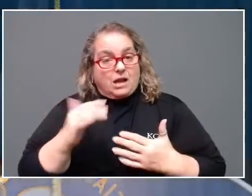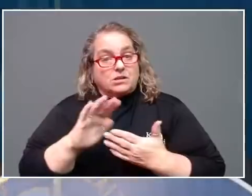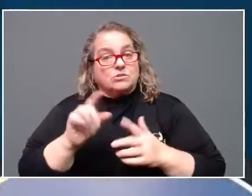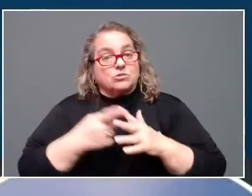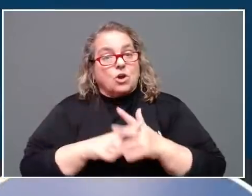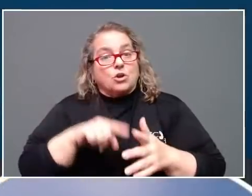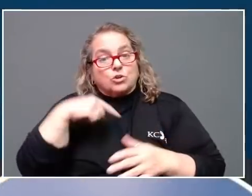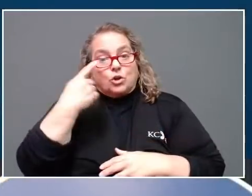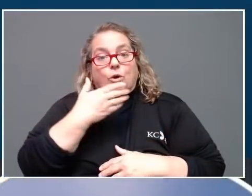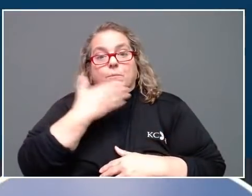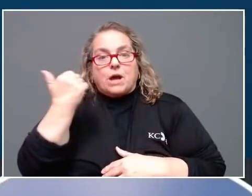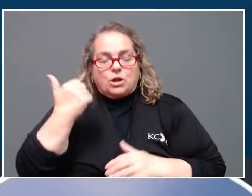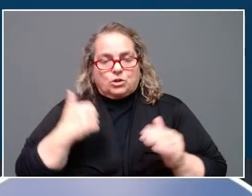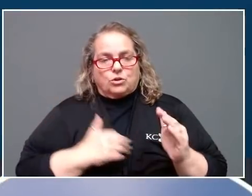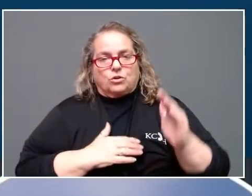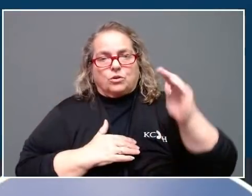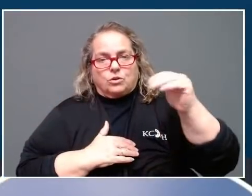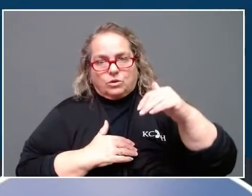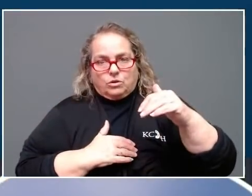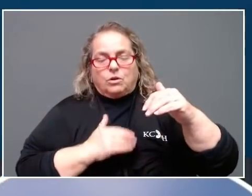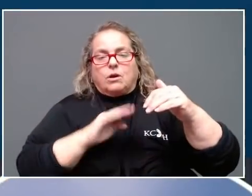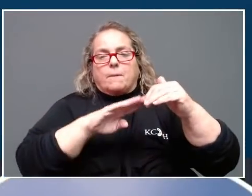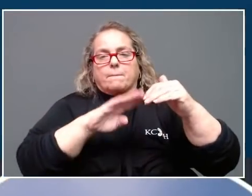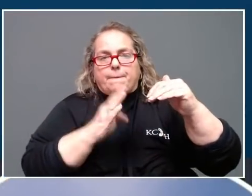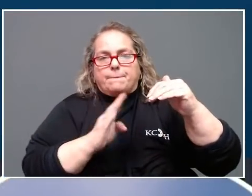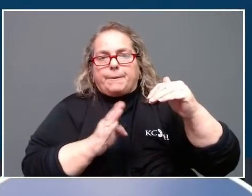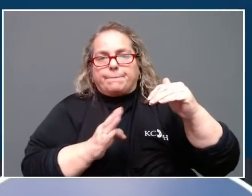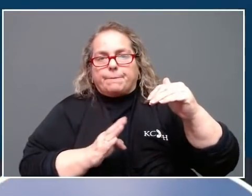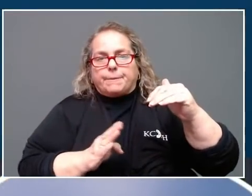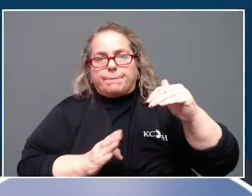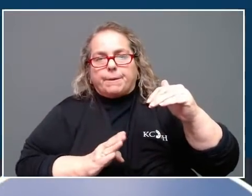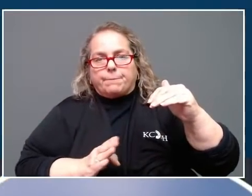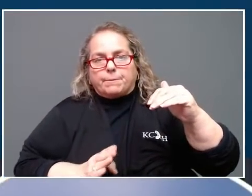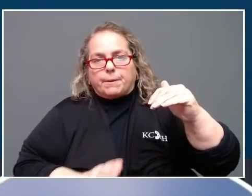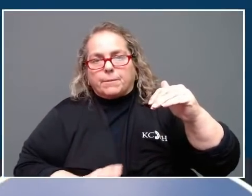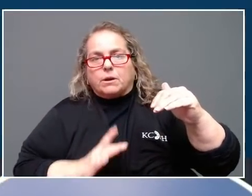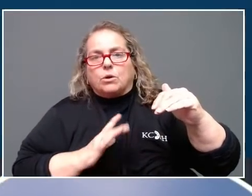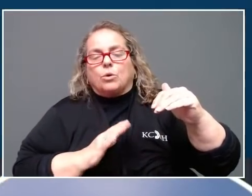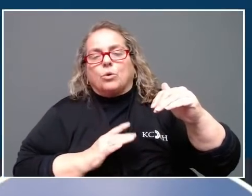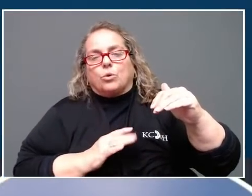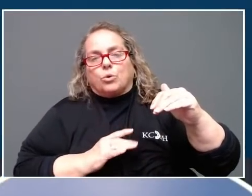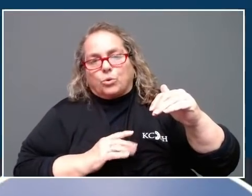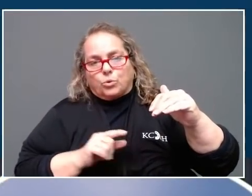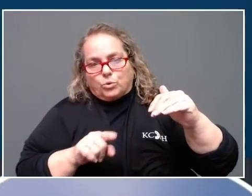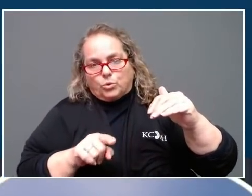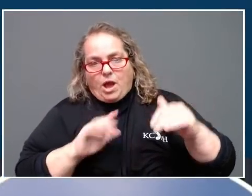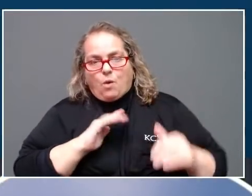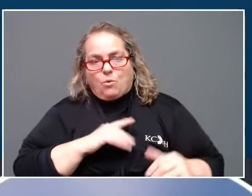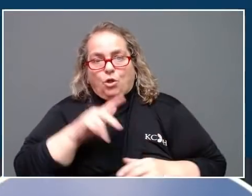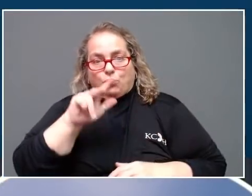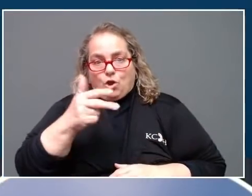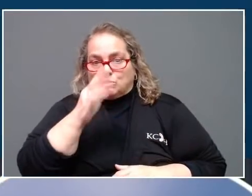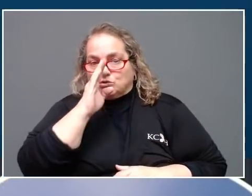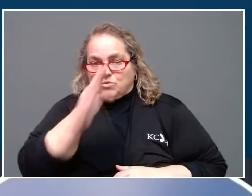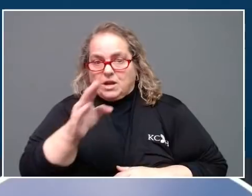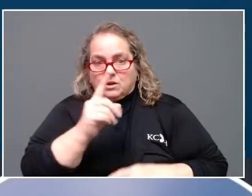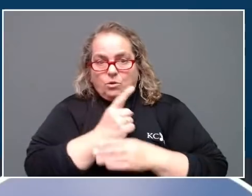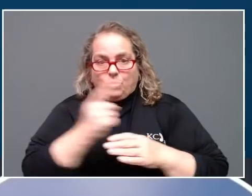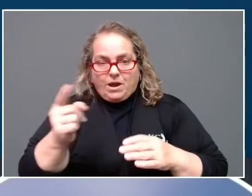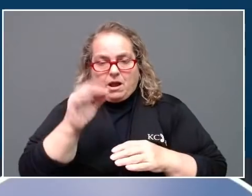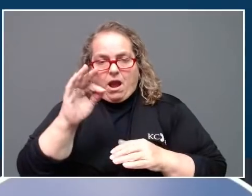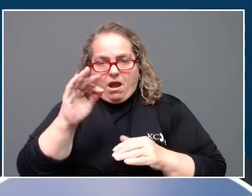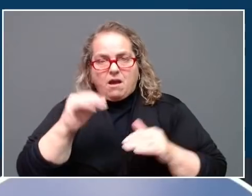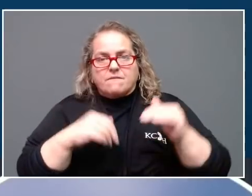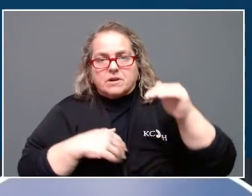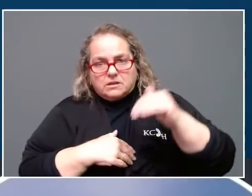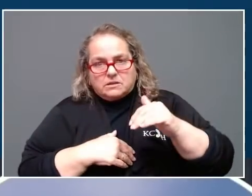better, our stair stepper chart. As you can see, this is our third straight week of declining